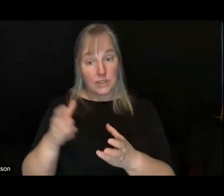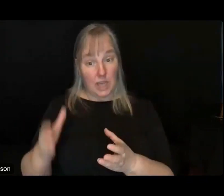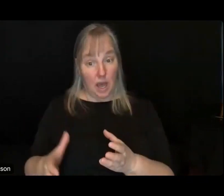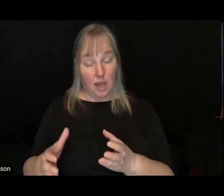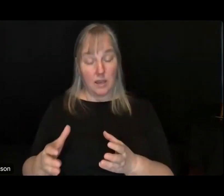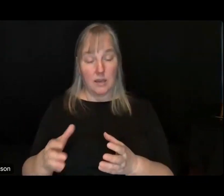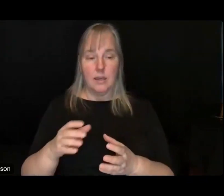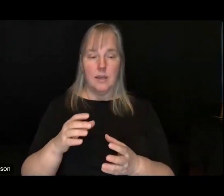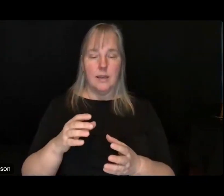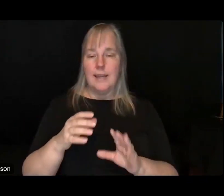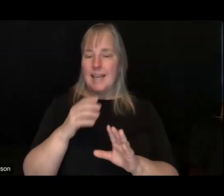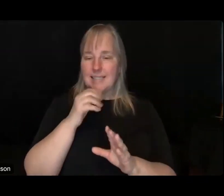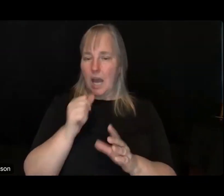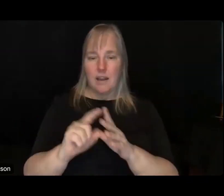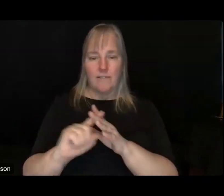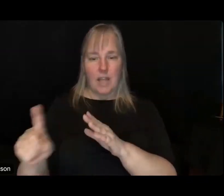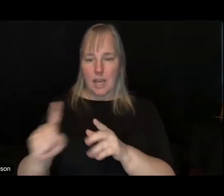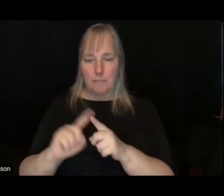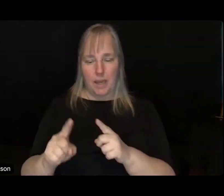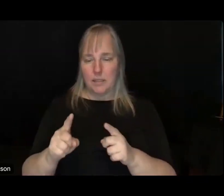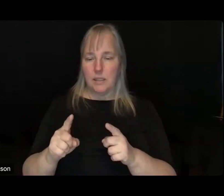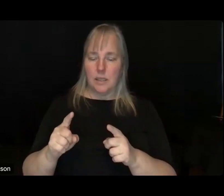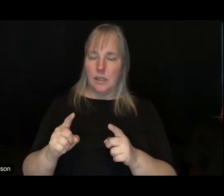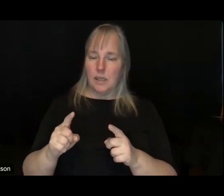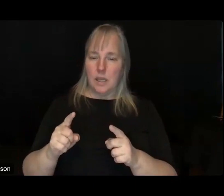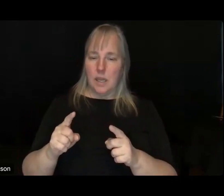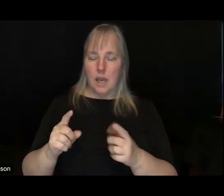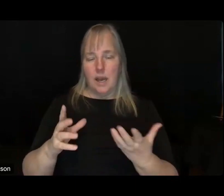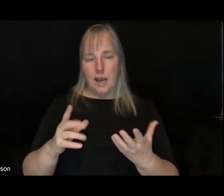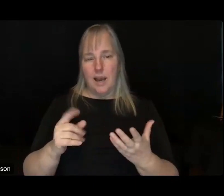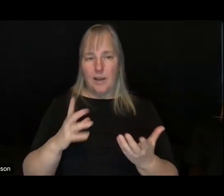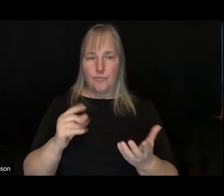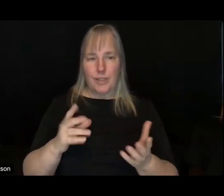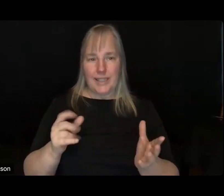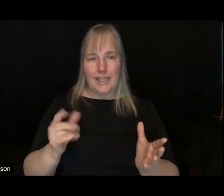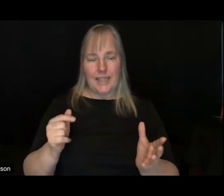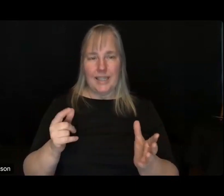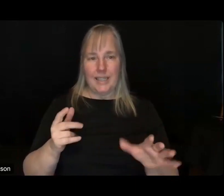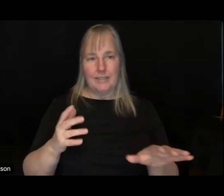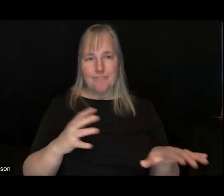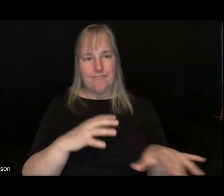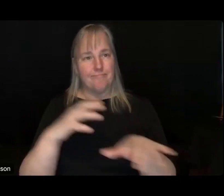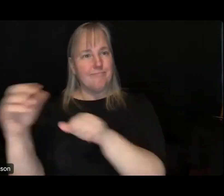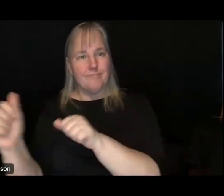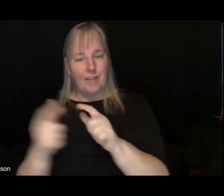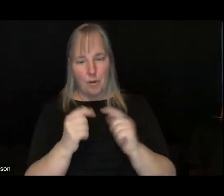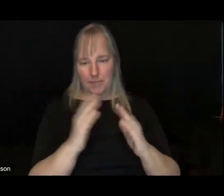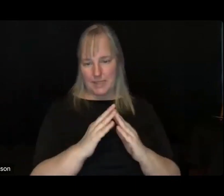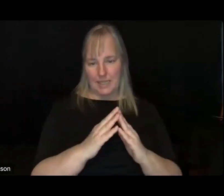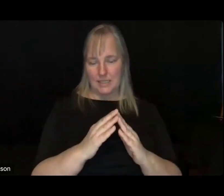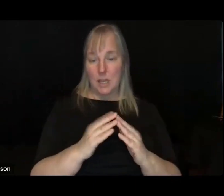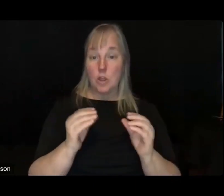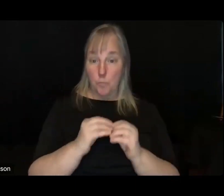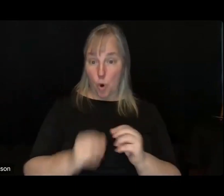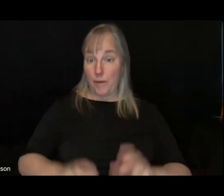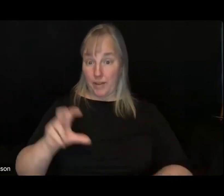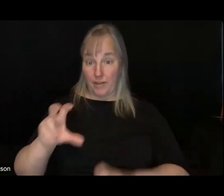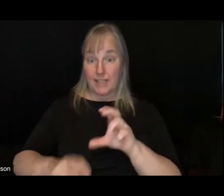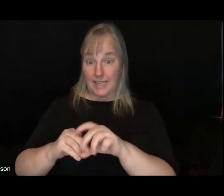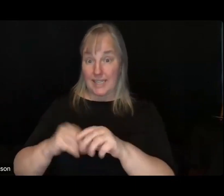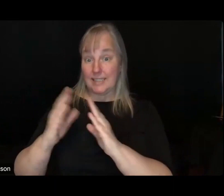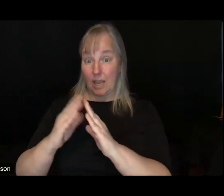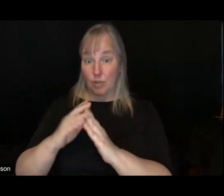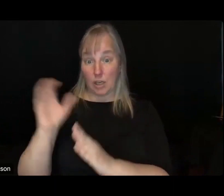a flight, but a drive away from cities. And the more that we've invested, like downtown Columbia, has been helpful. If we looked at the